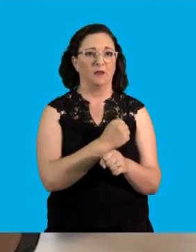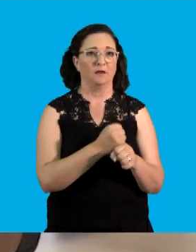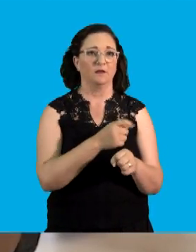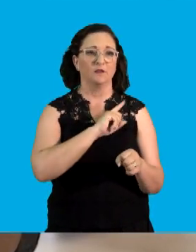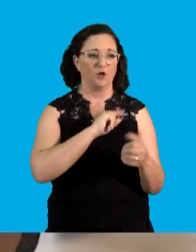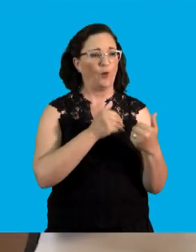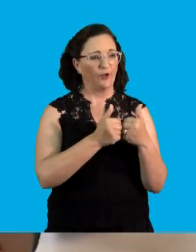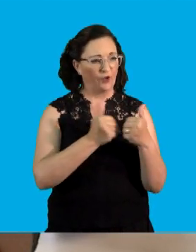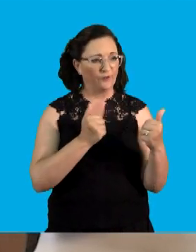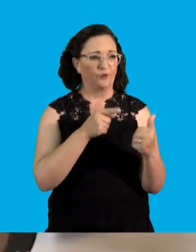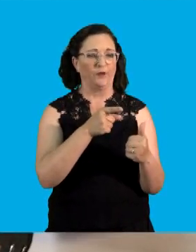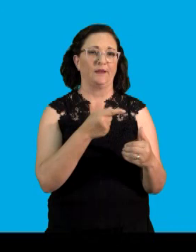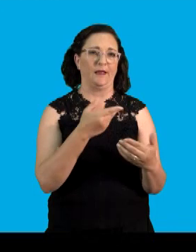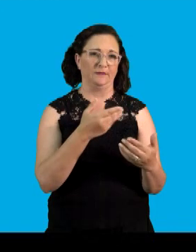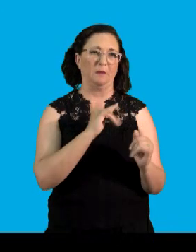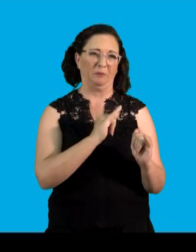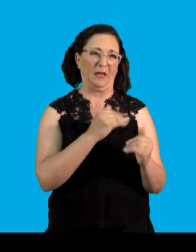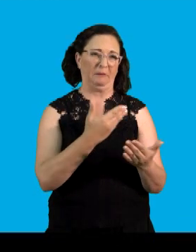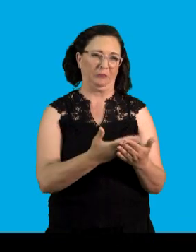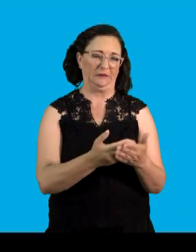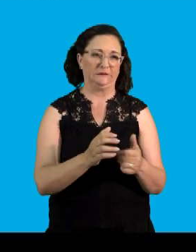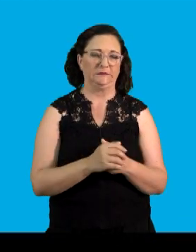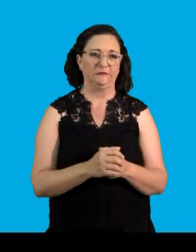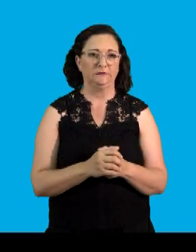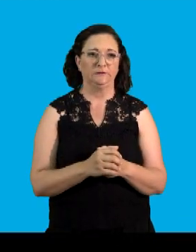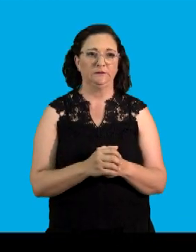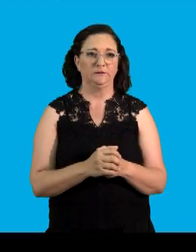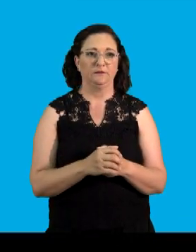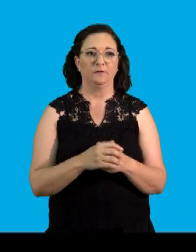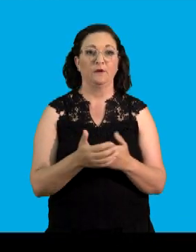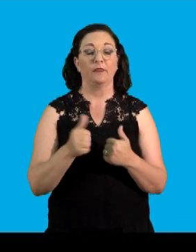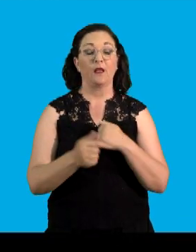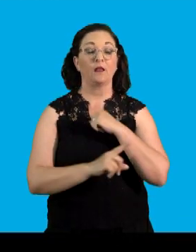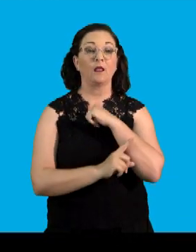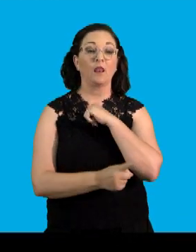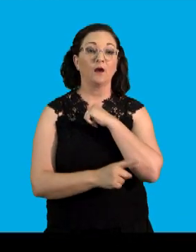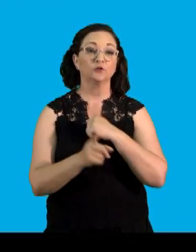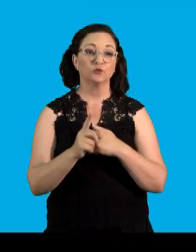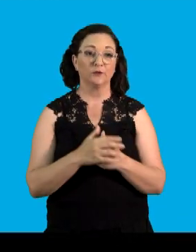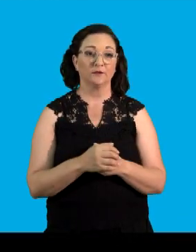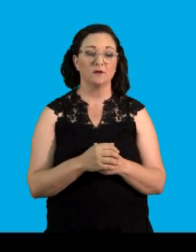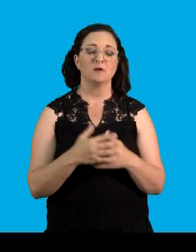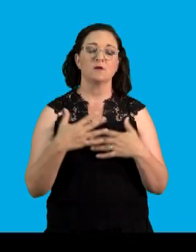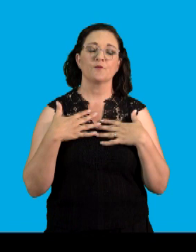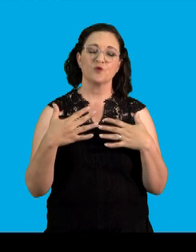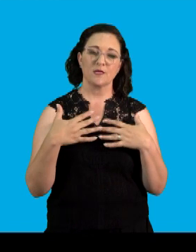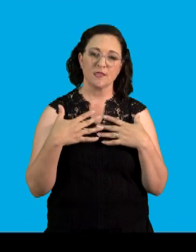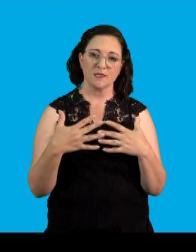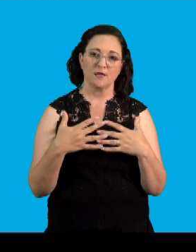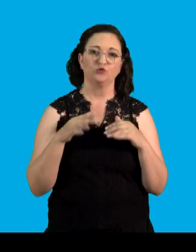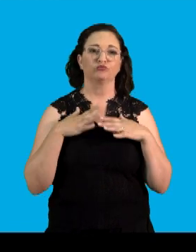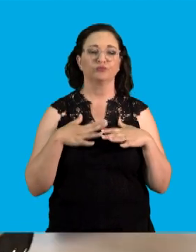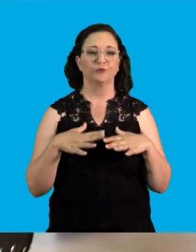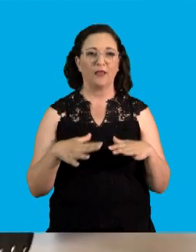and avoid that practice. Right. Last but not least, you need to breathe, you need to